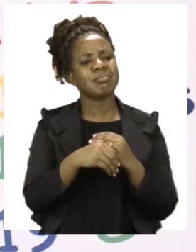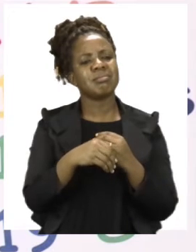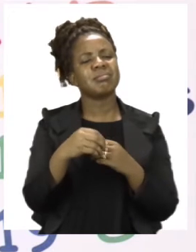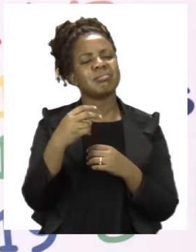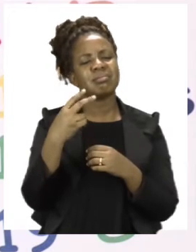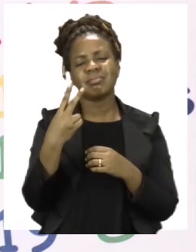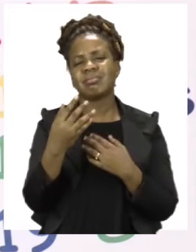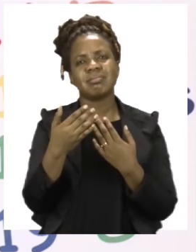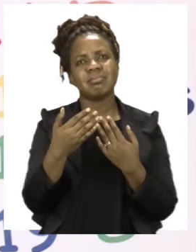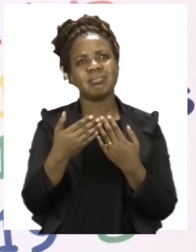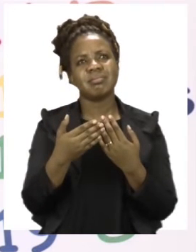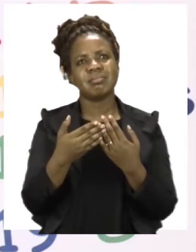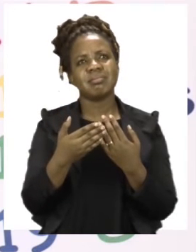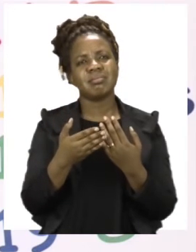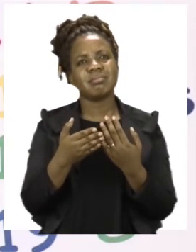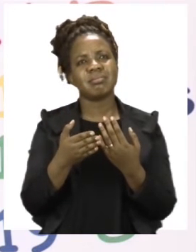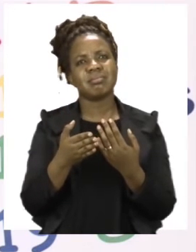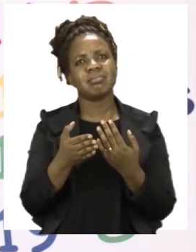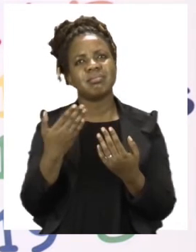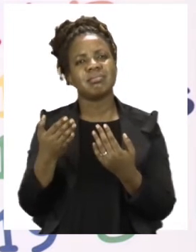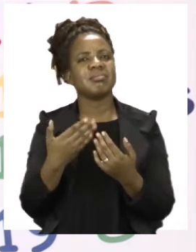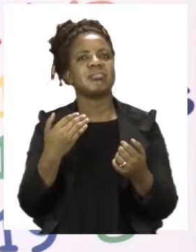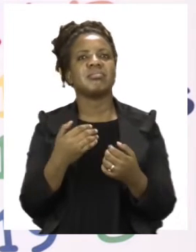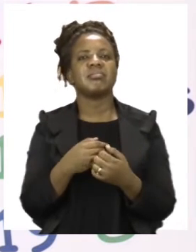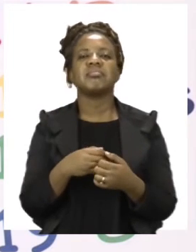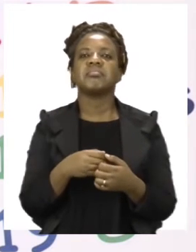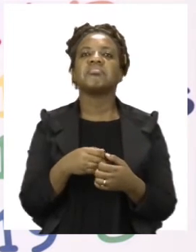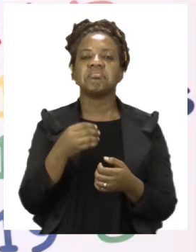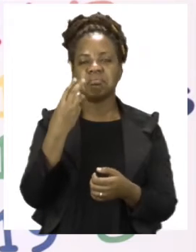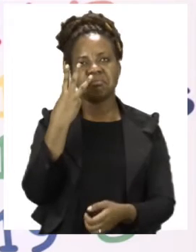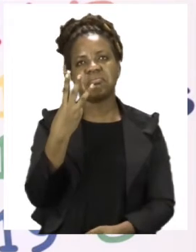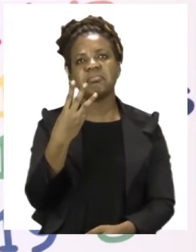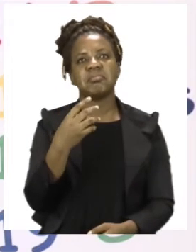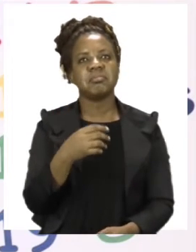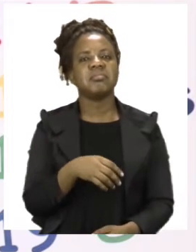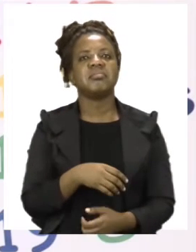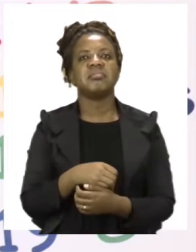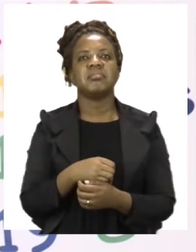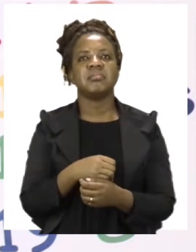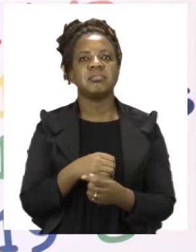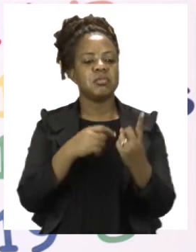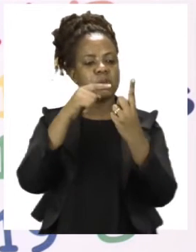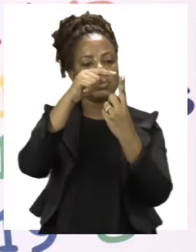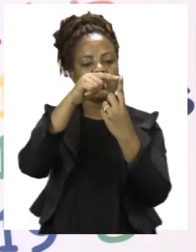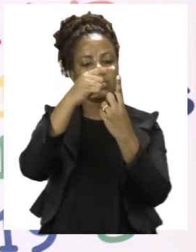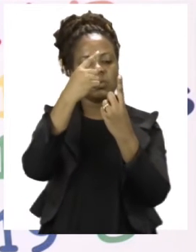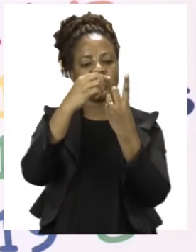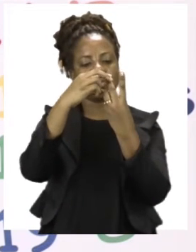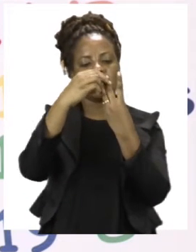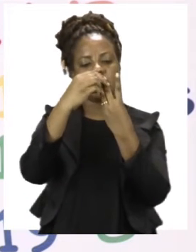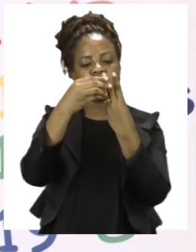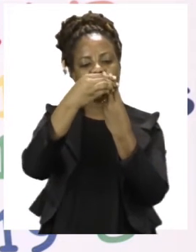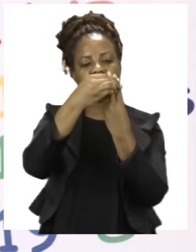already know, and our answer is 3. So far so good, everyone. And